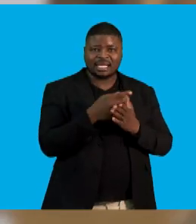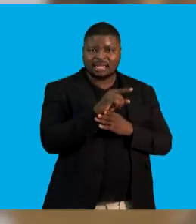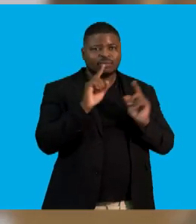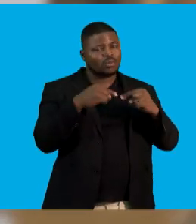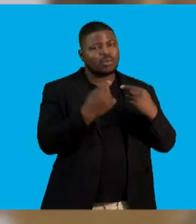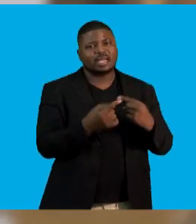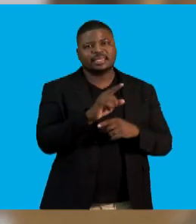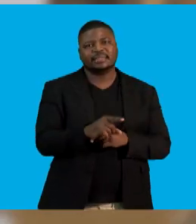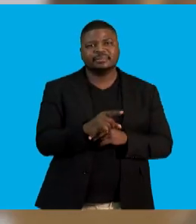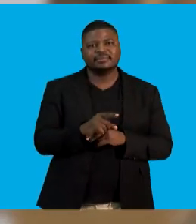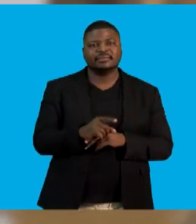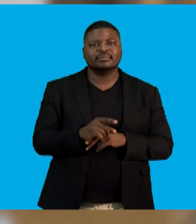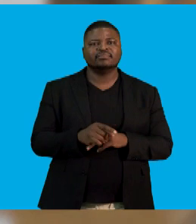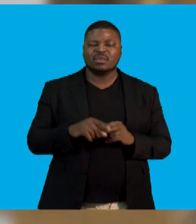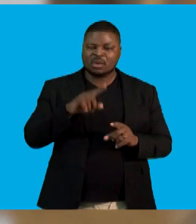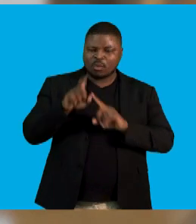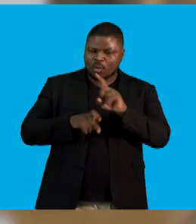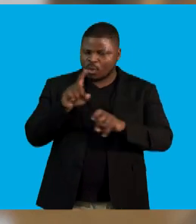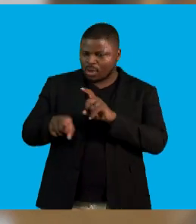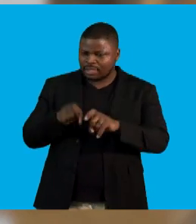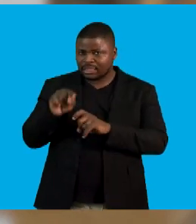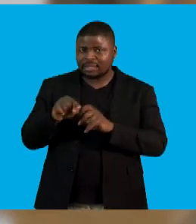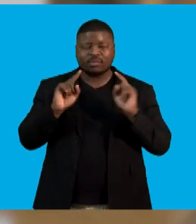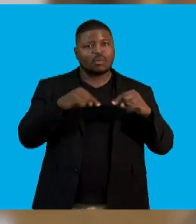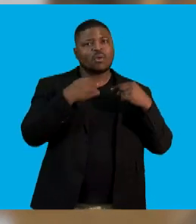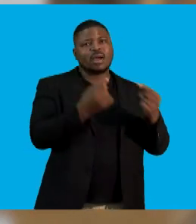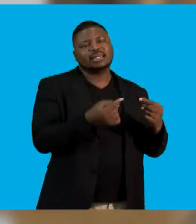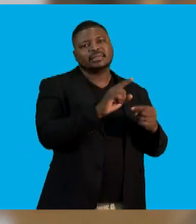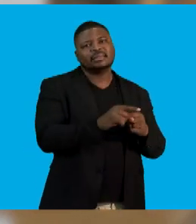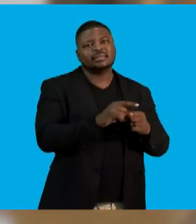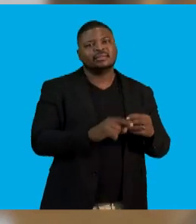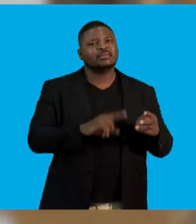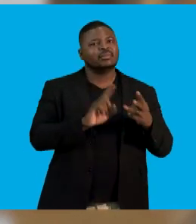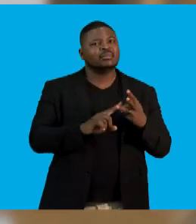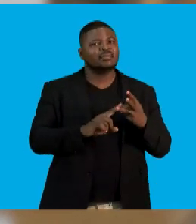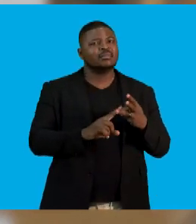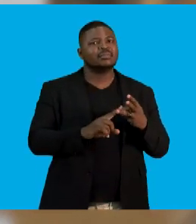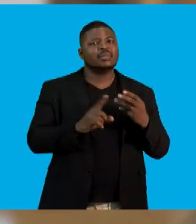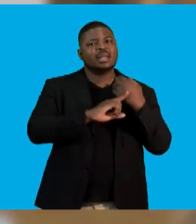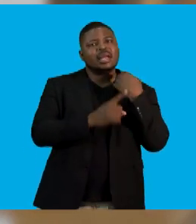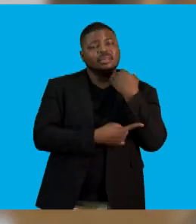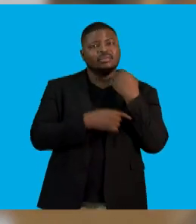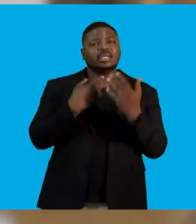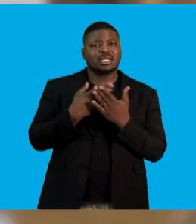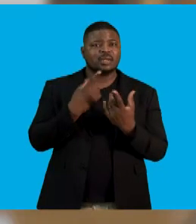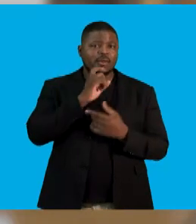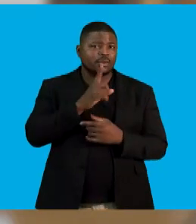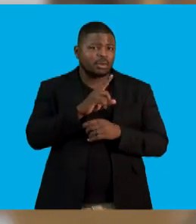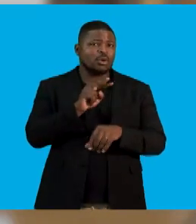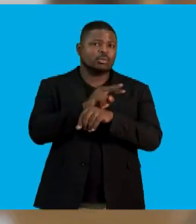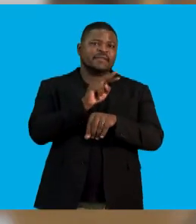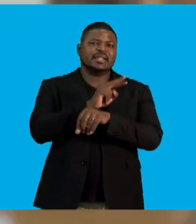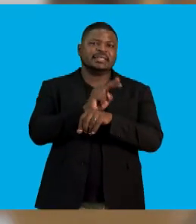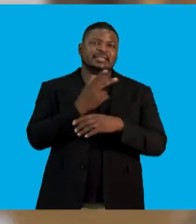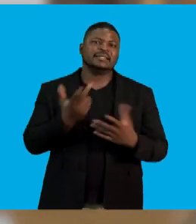eliminate that one. A questionnaire, don't think lions can really write, so that one won't work. And what about the last one, an observation? Yeah,